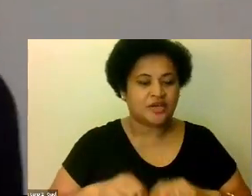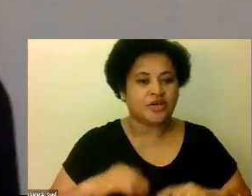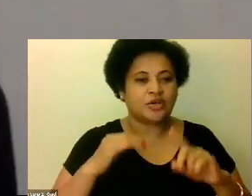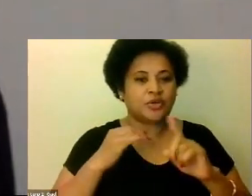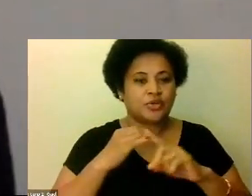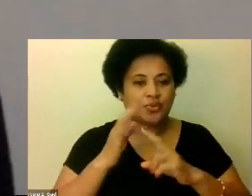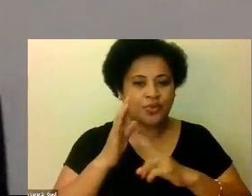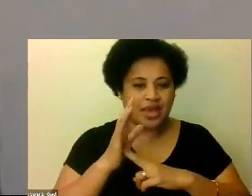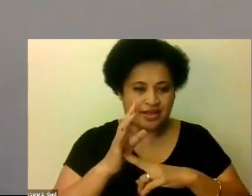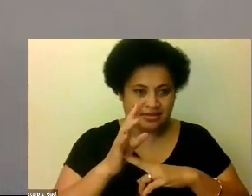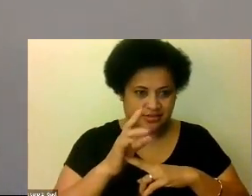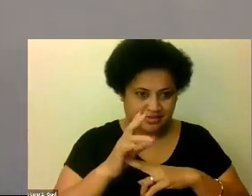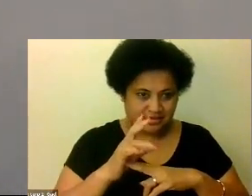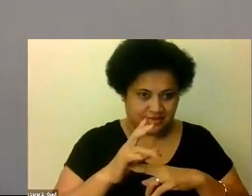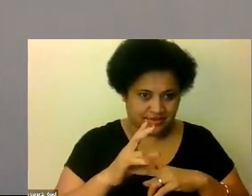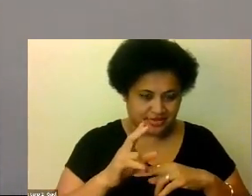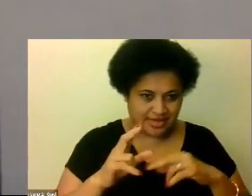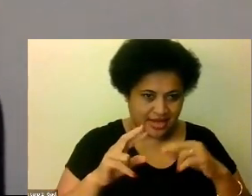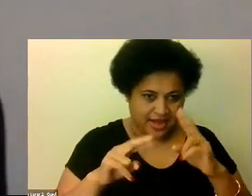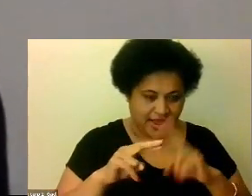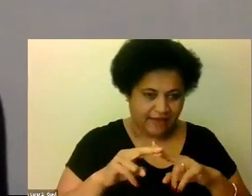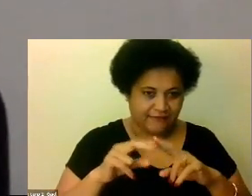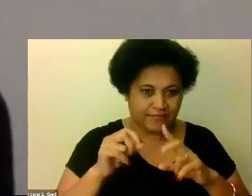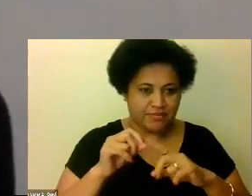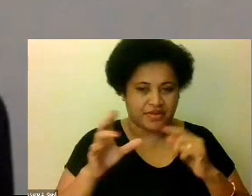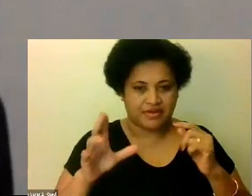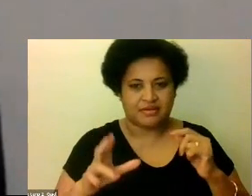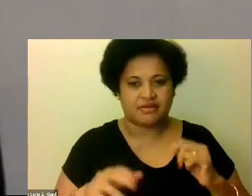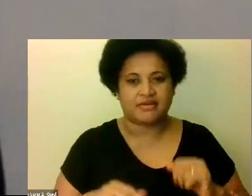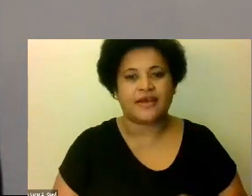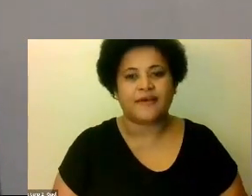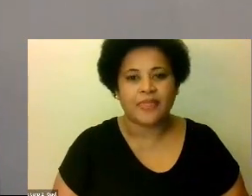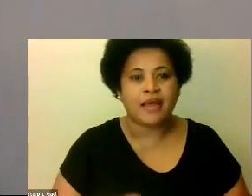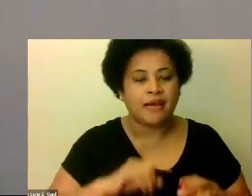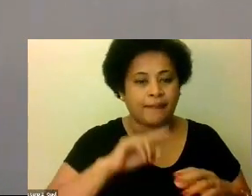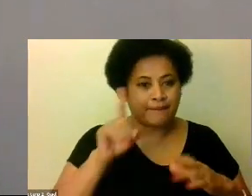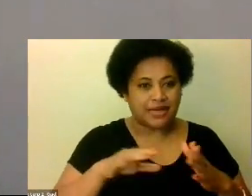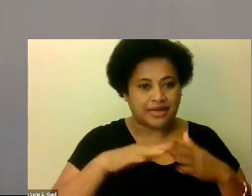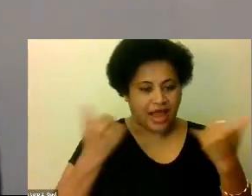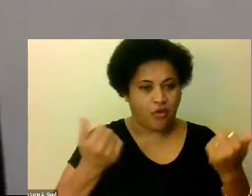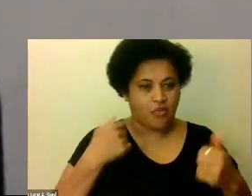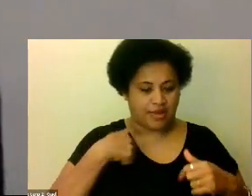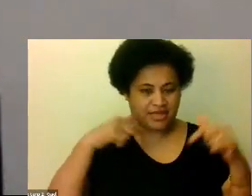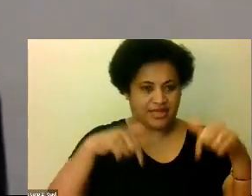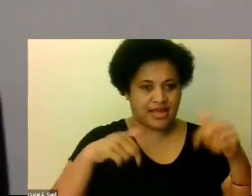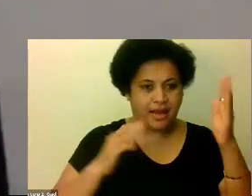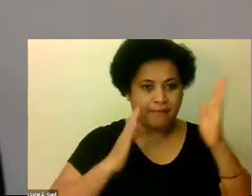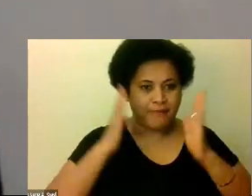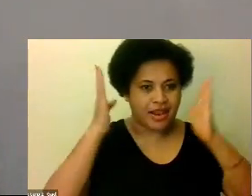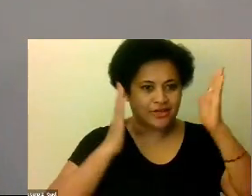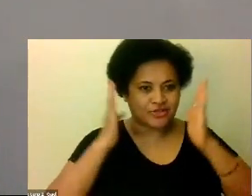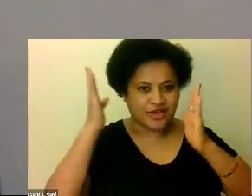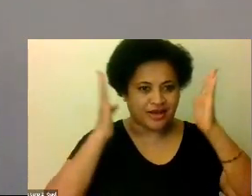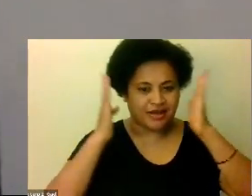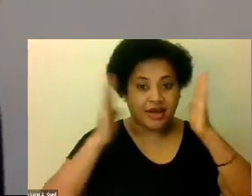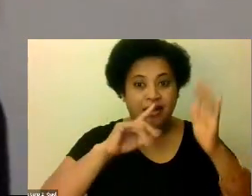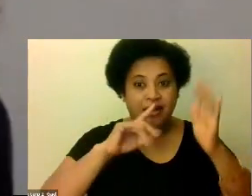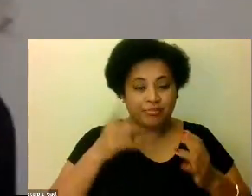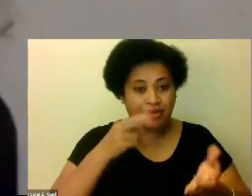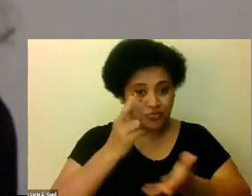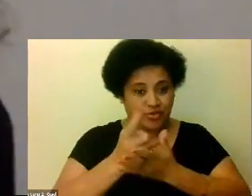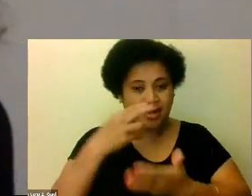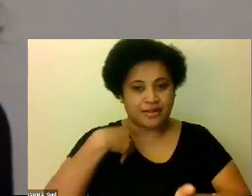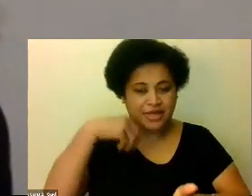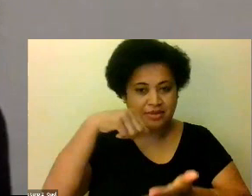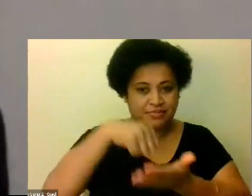Solomon Islands. But today I am hosting you from Kuala Lumpur, Malaysia. And it is my pleasure to host you today